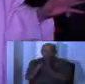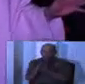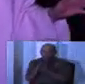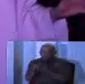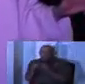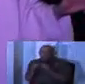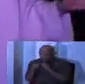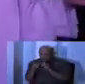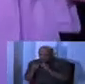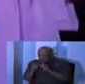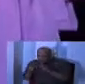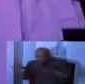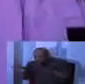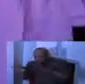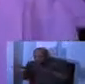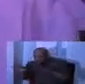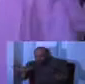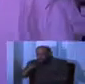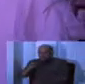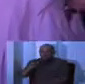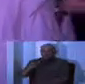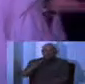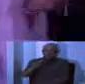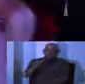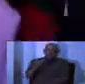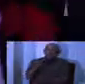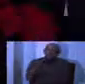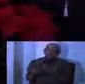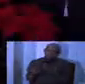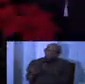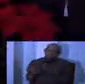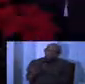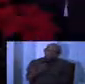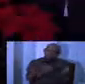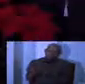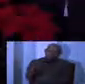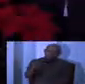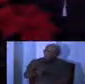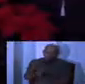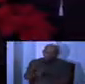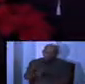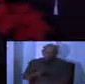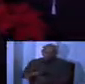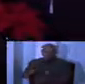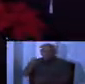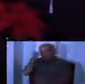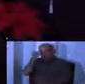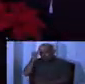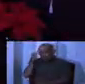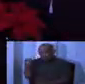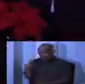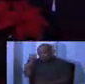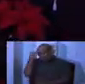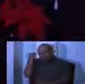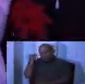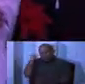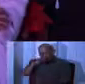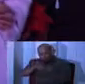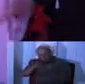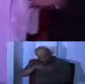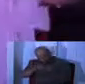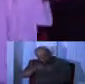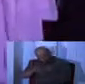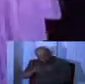press. One would say perhaps it was deliberately done so. And I know, and you know if you have read the headlines,